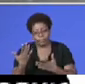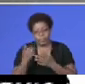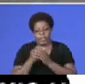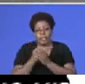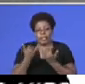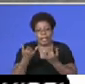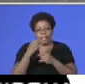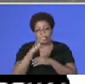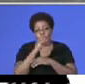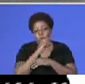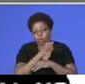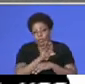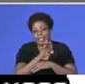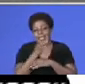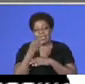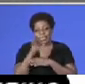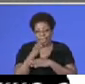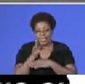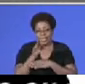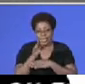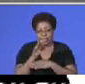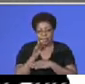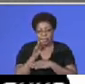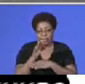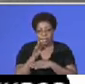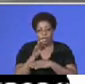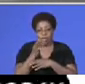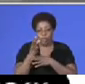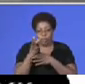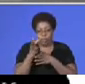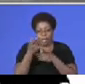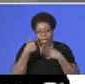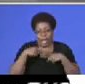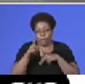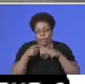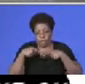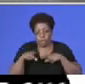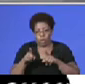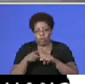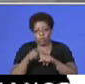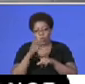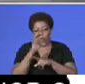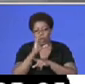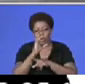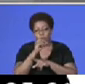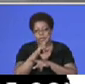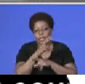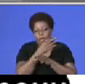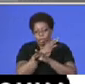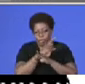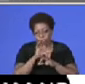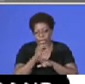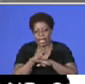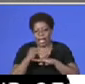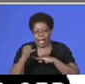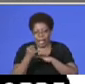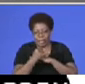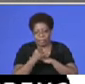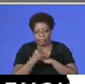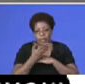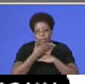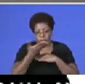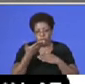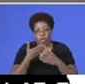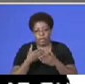we allow people to go to COVID-free islands. And the cleanup is going well. Of course,